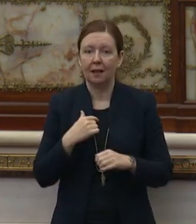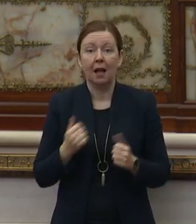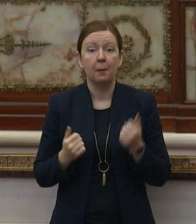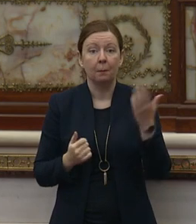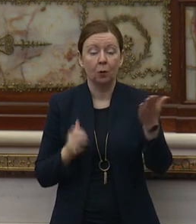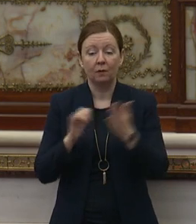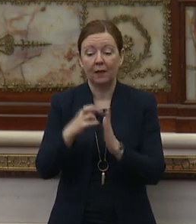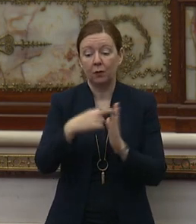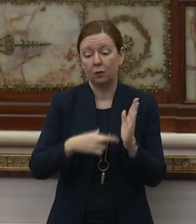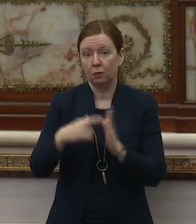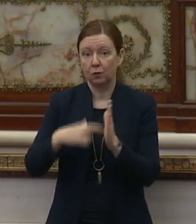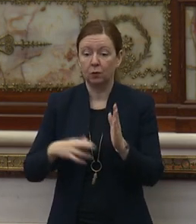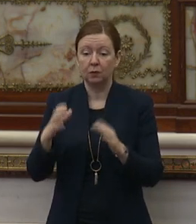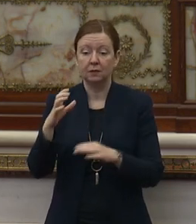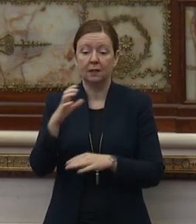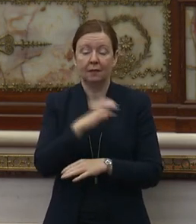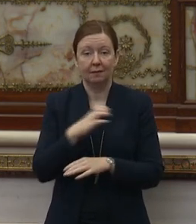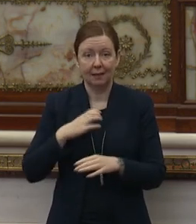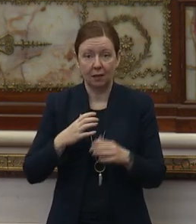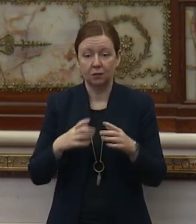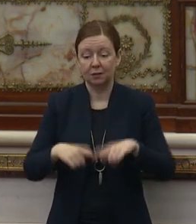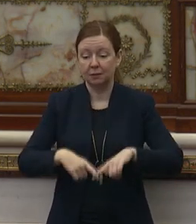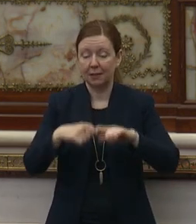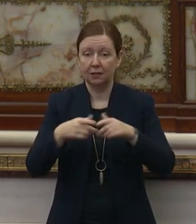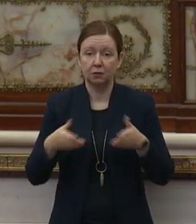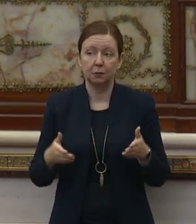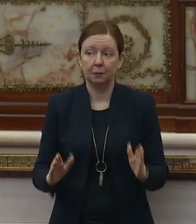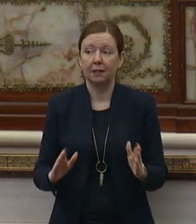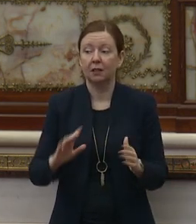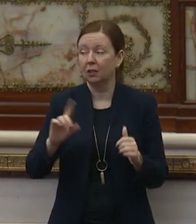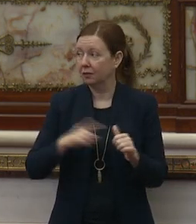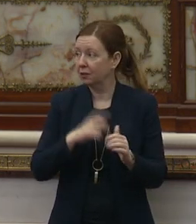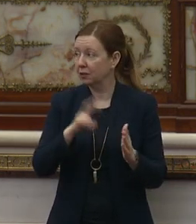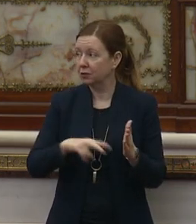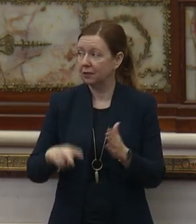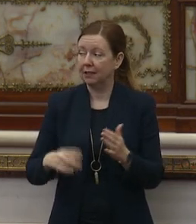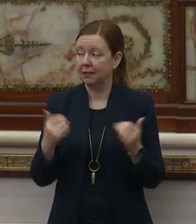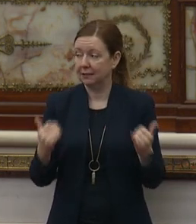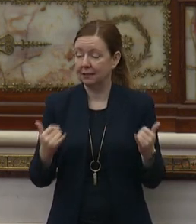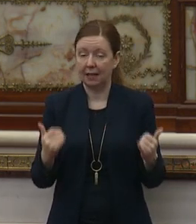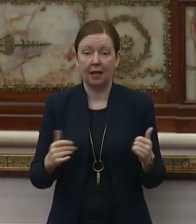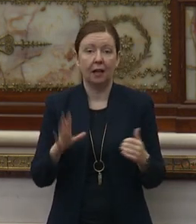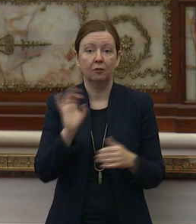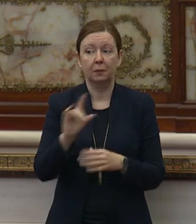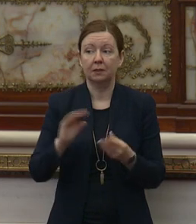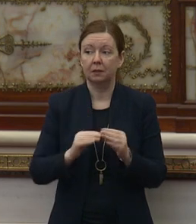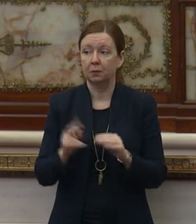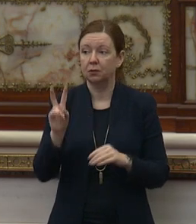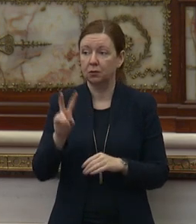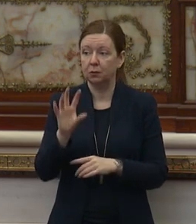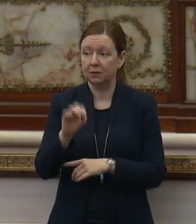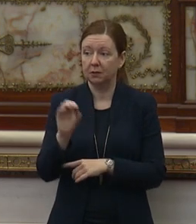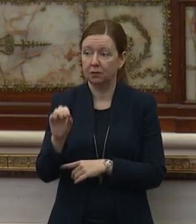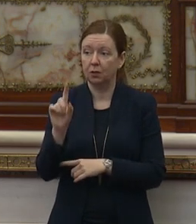move that the rules of council be suspended so as to permit first reading this day of bill numbers